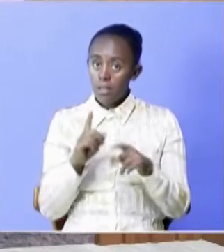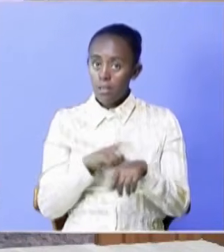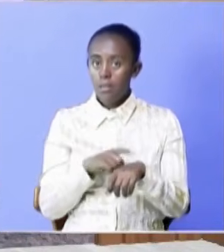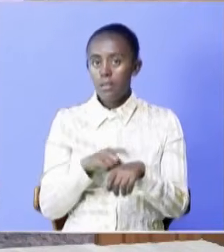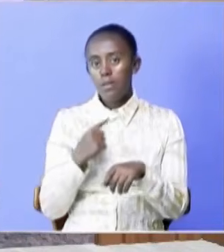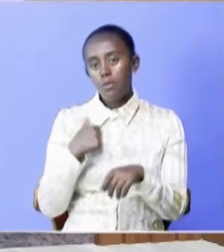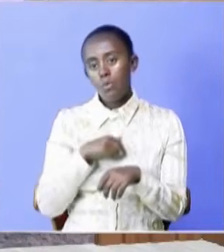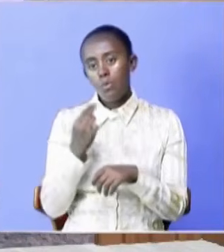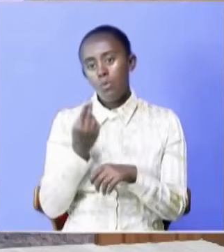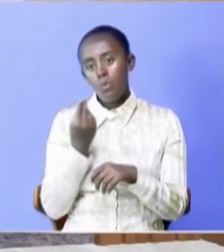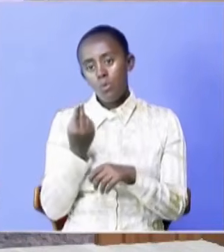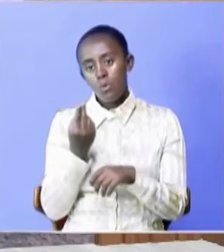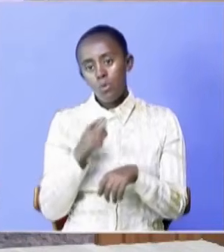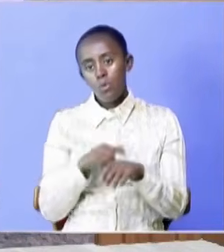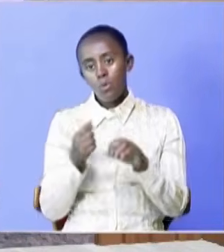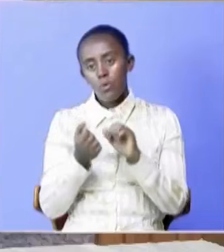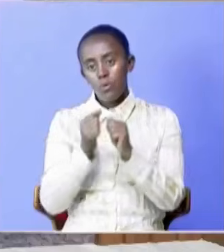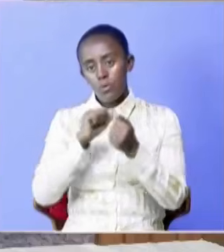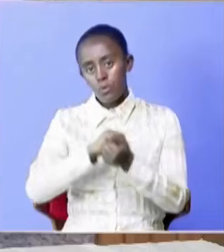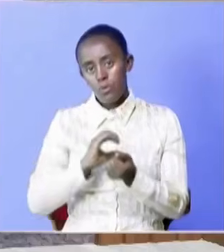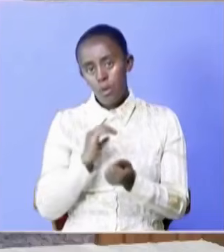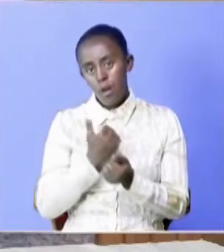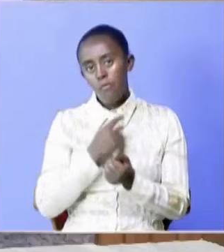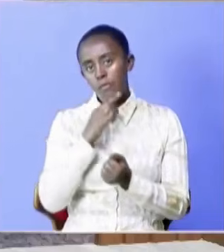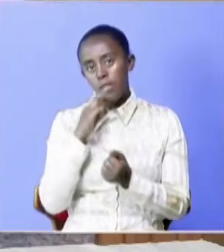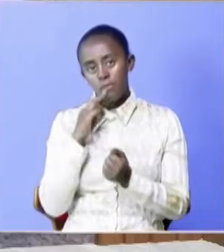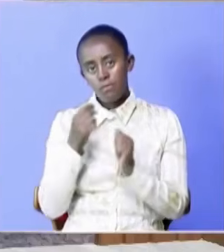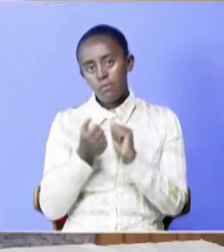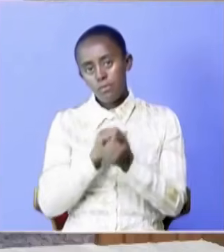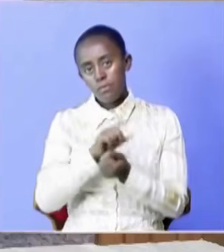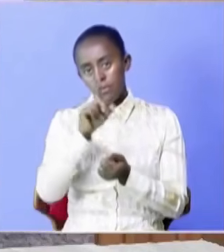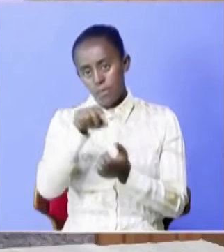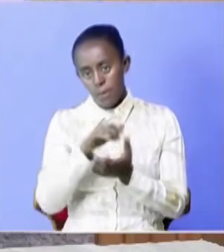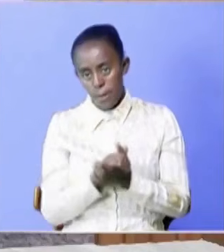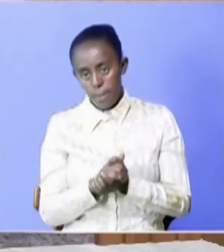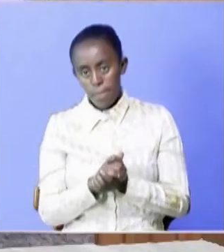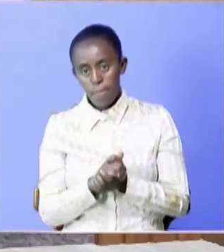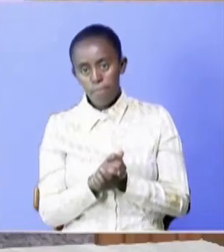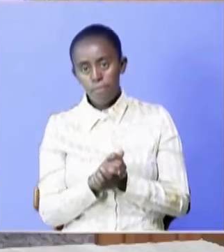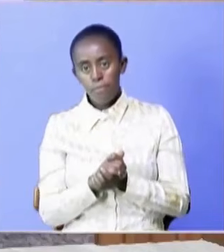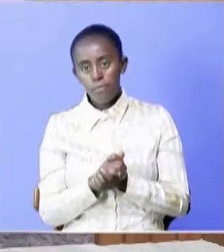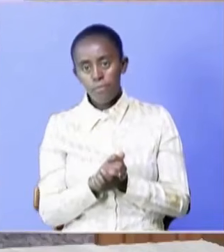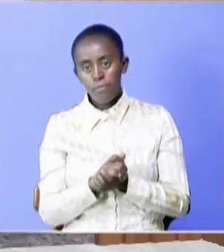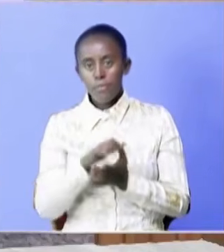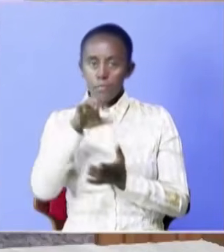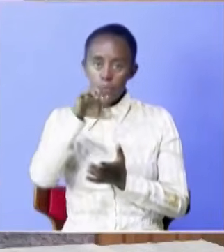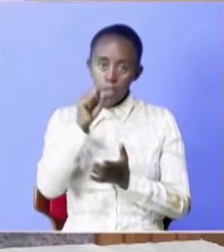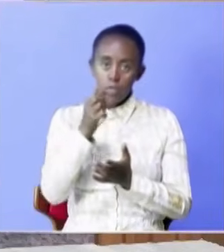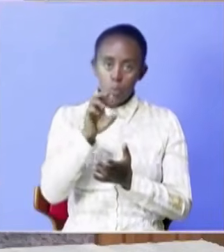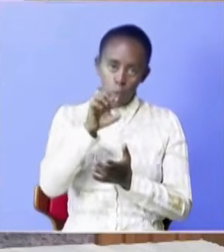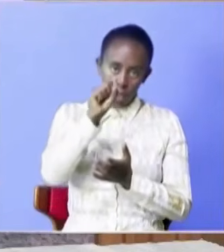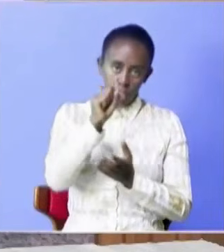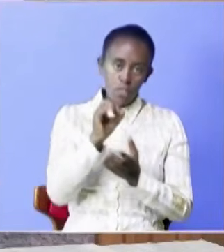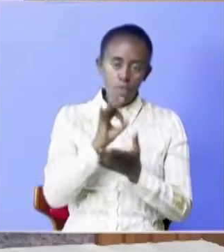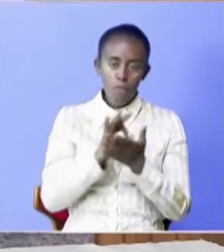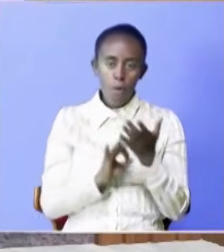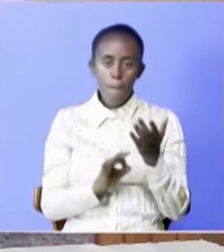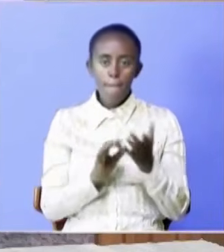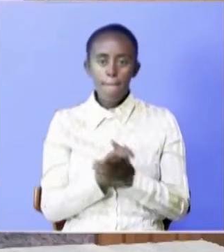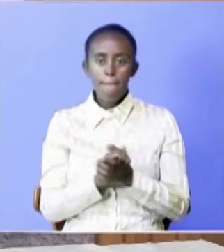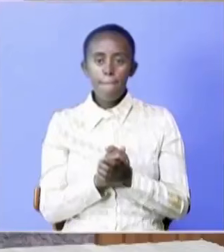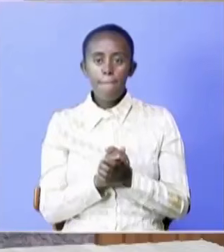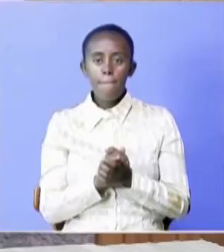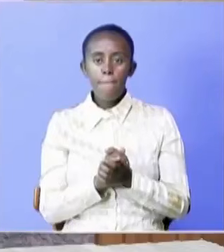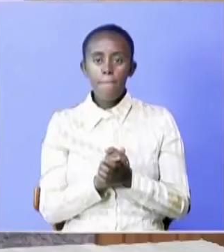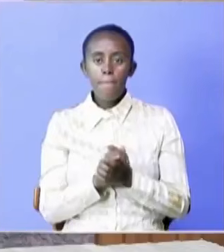we always change our verbs in es or s form. In this case, since the